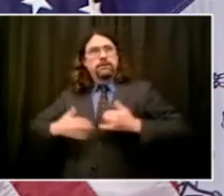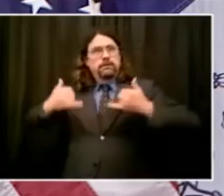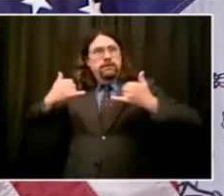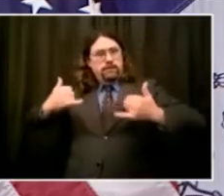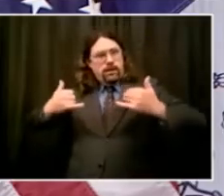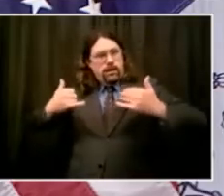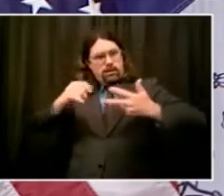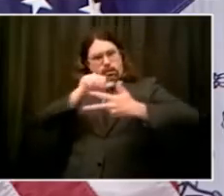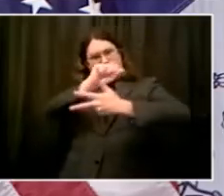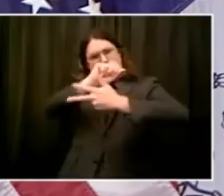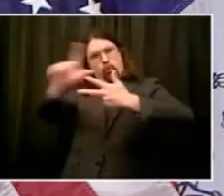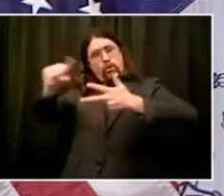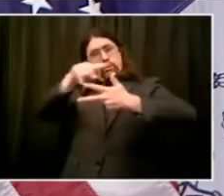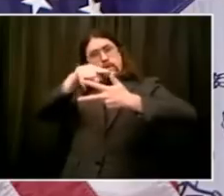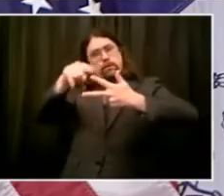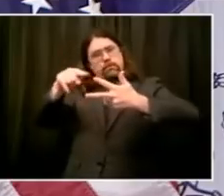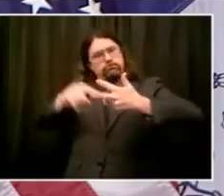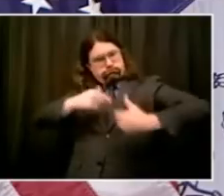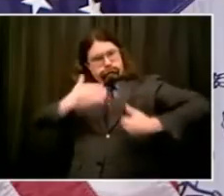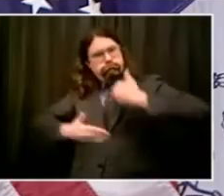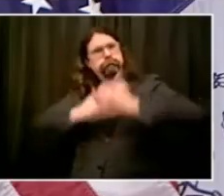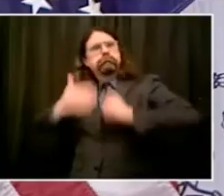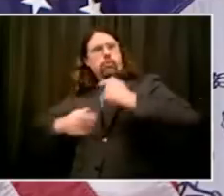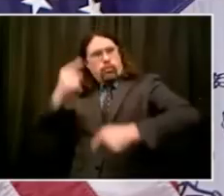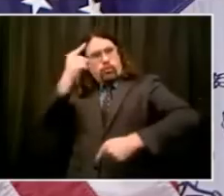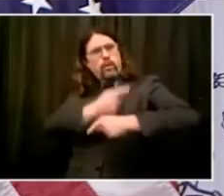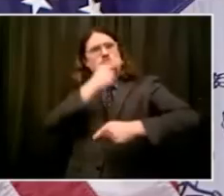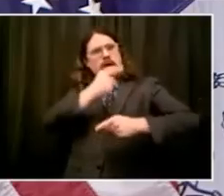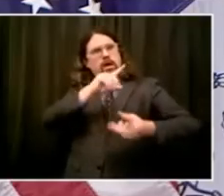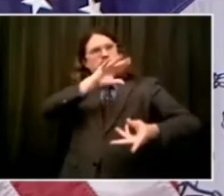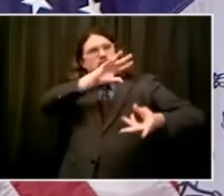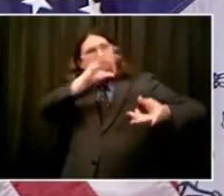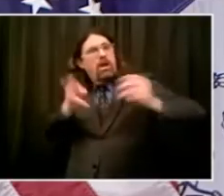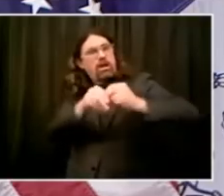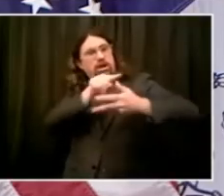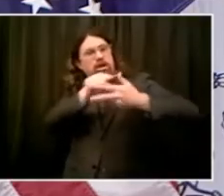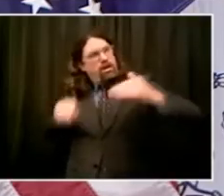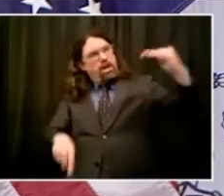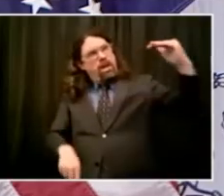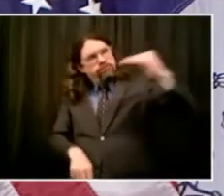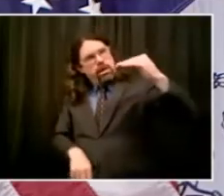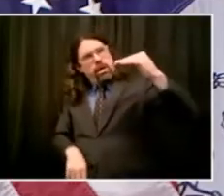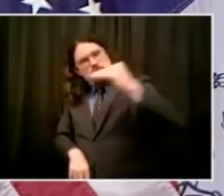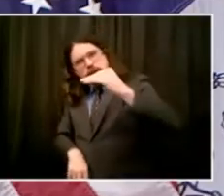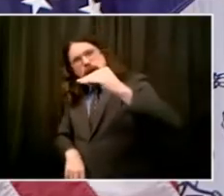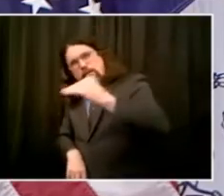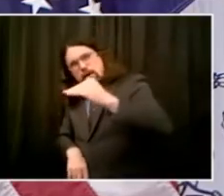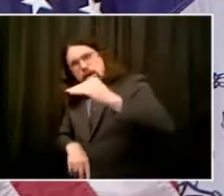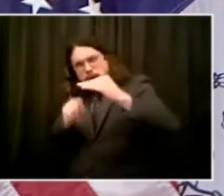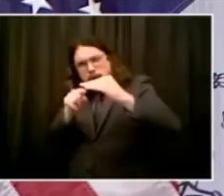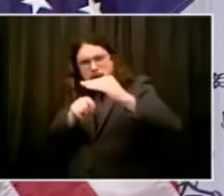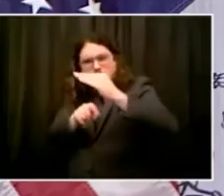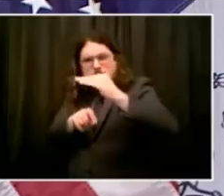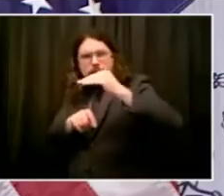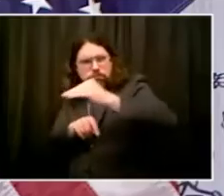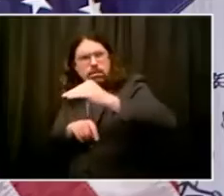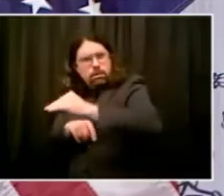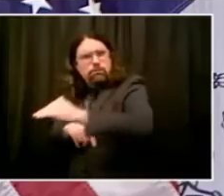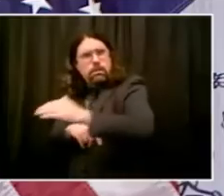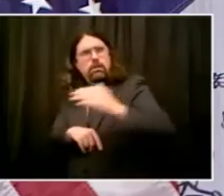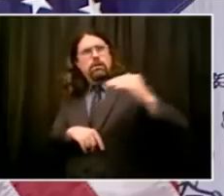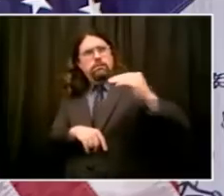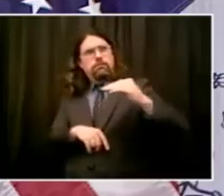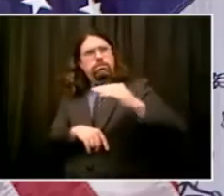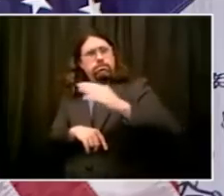But this one, I don't see that kind of number as indicating a bigger problem. If it sustained, I would definitely feel